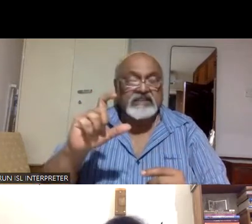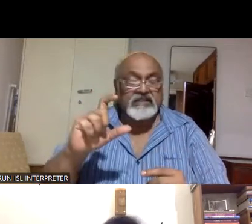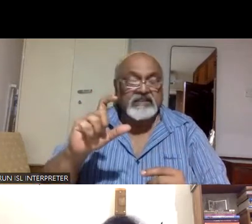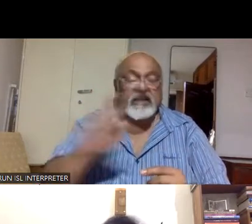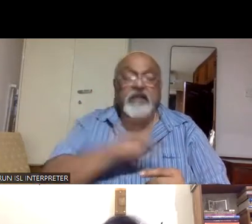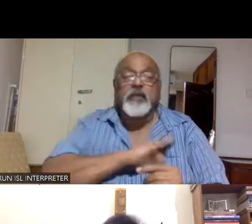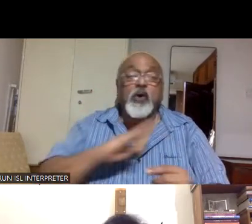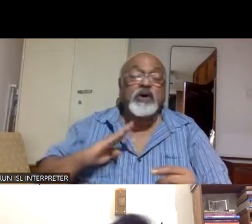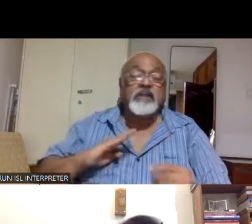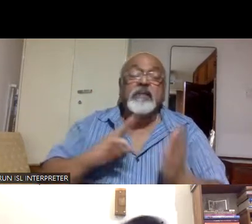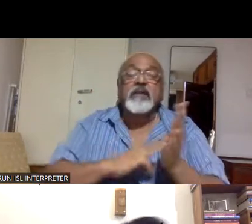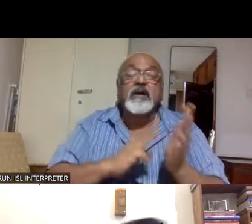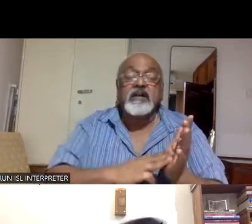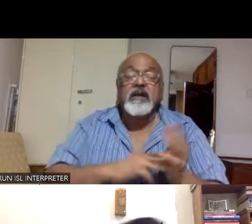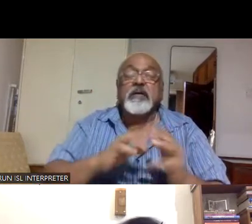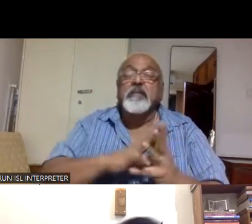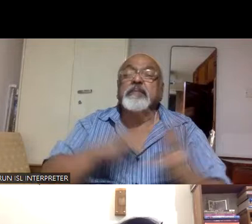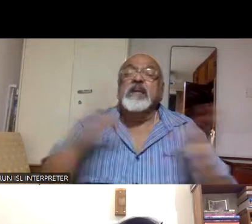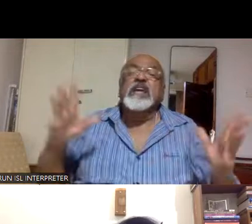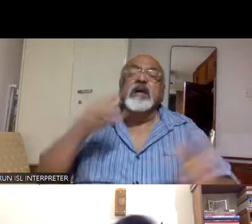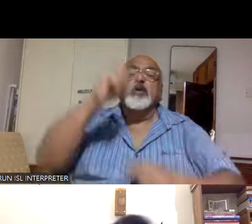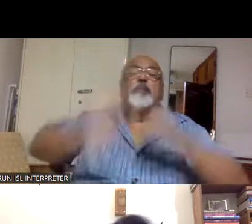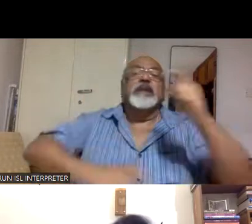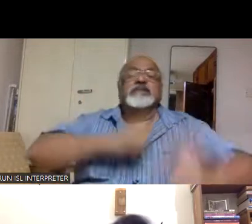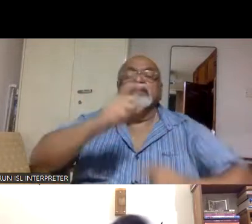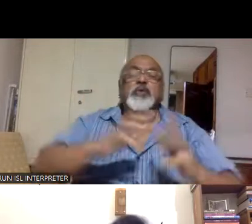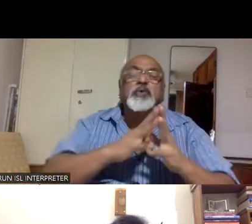members of different very big corporate houses,